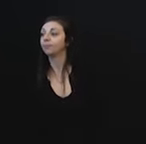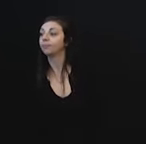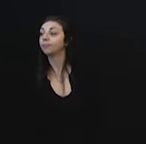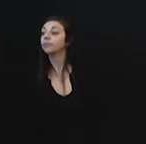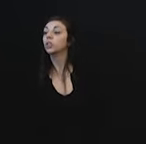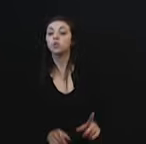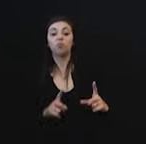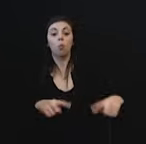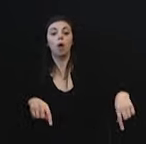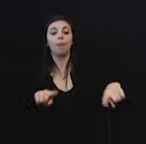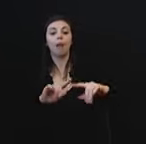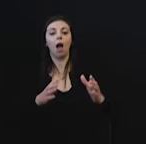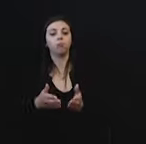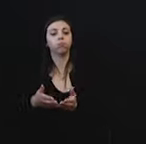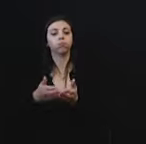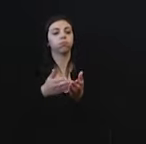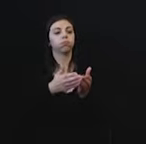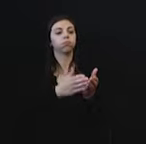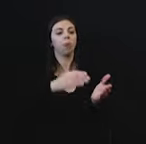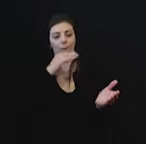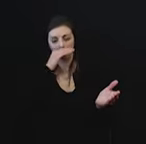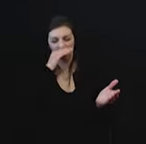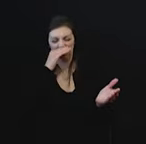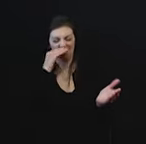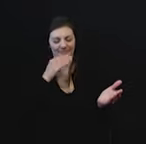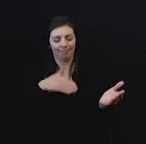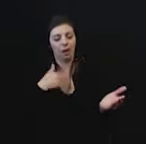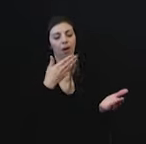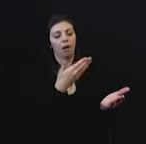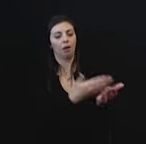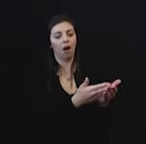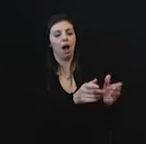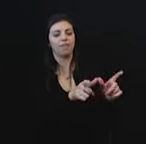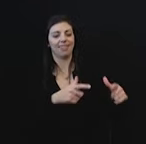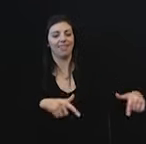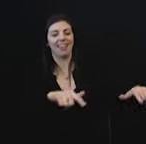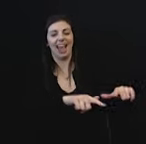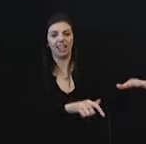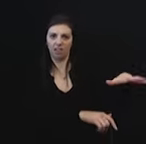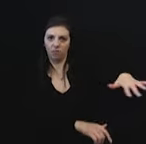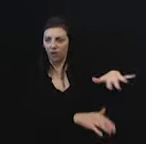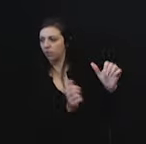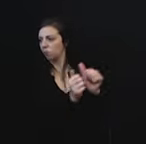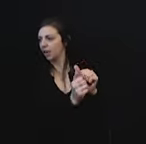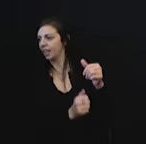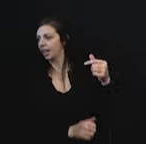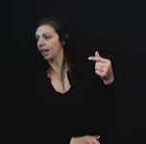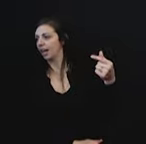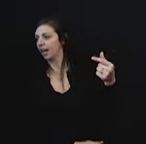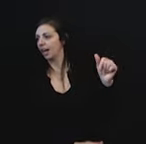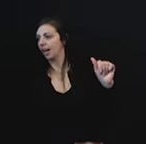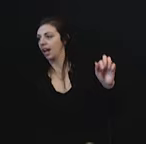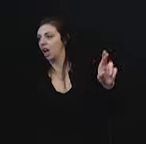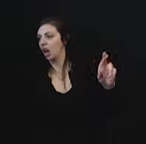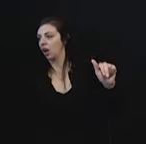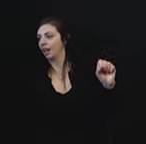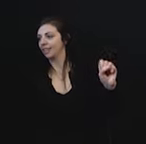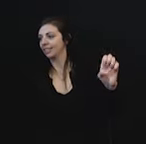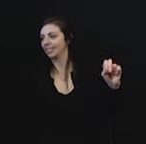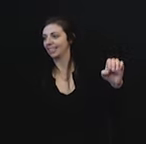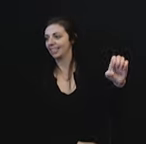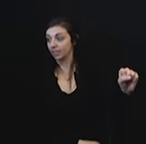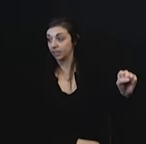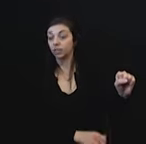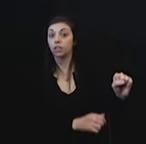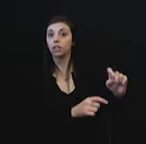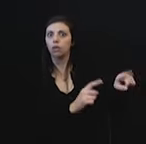side of the lake in the region of the Gerasenes. When Jesus climbed out of the boat, a man possessed